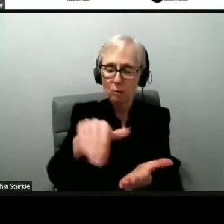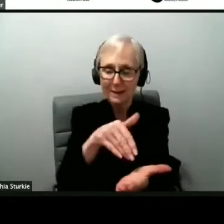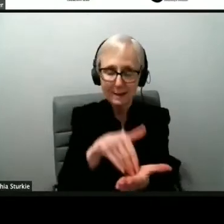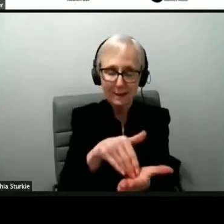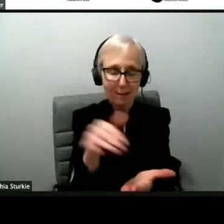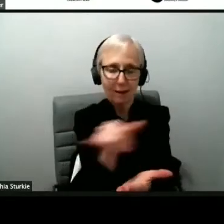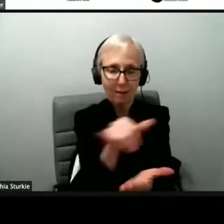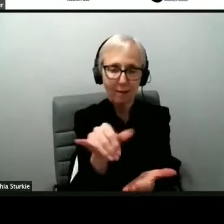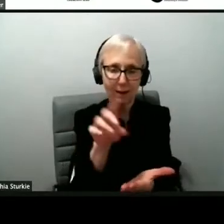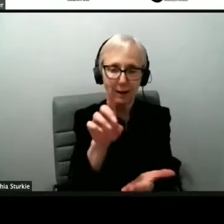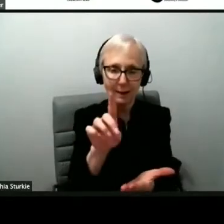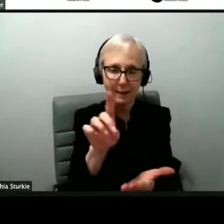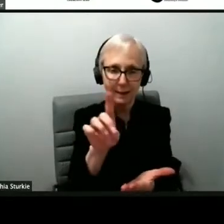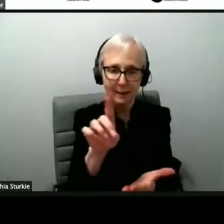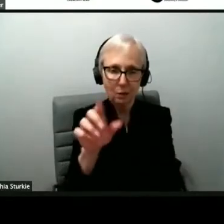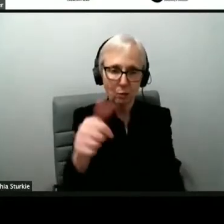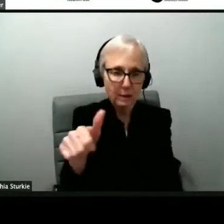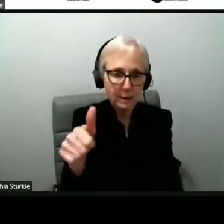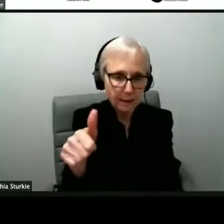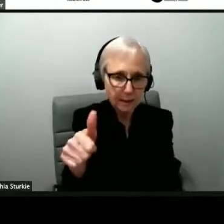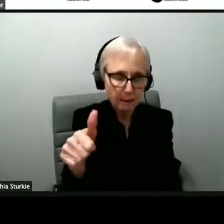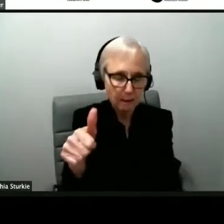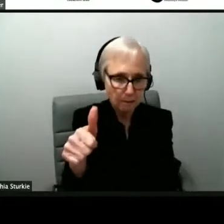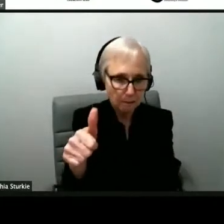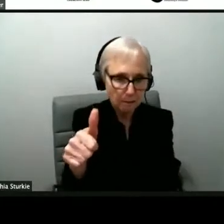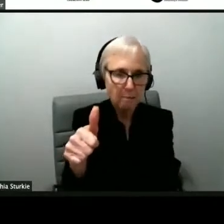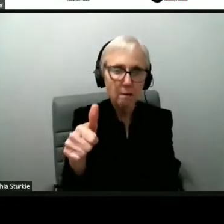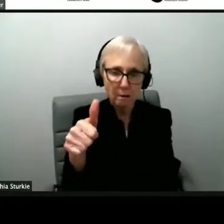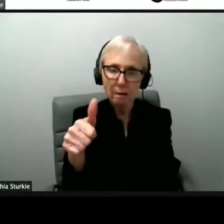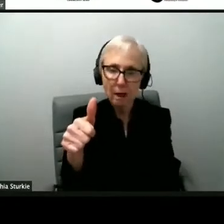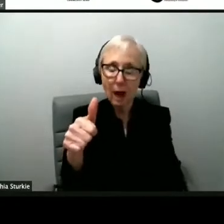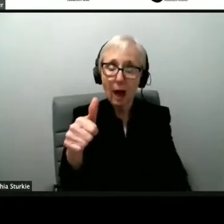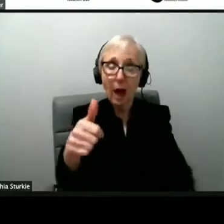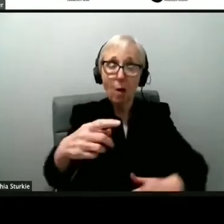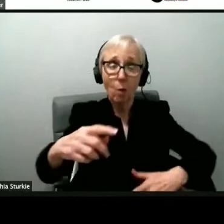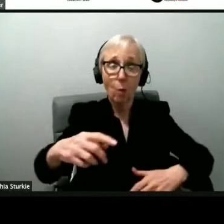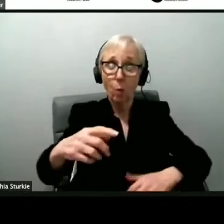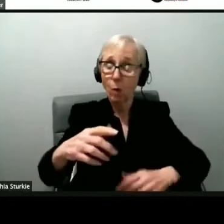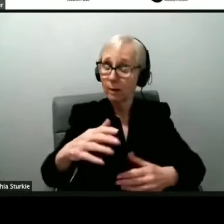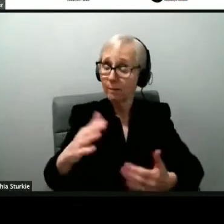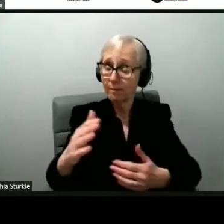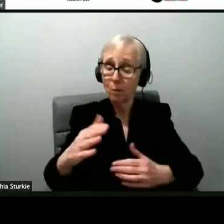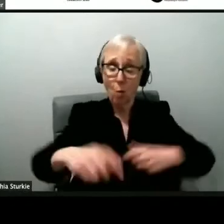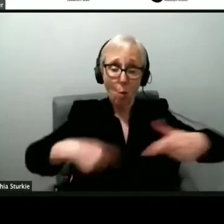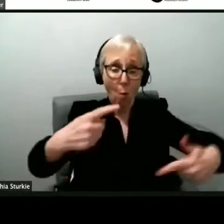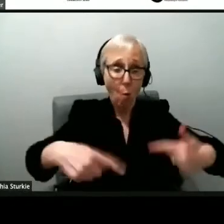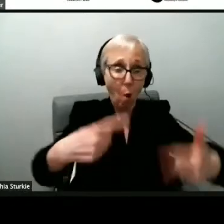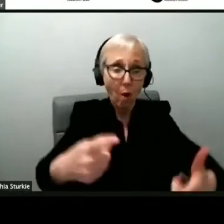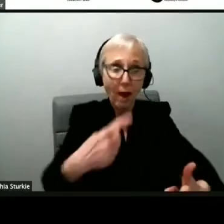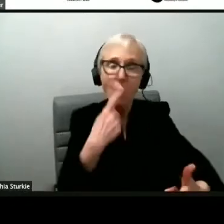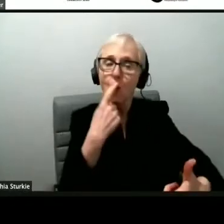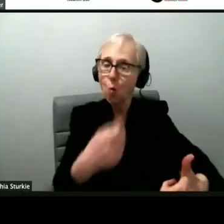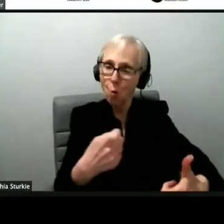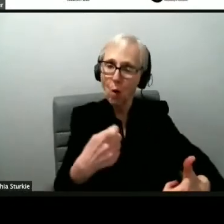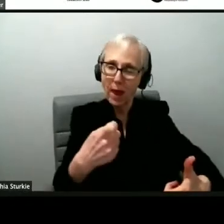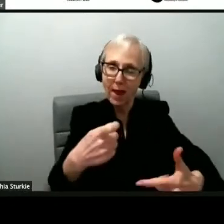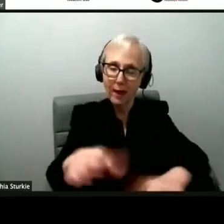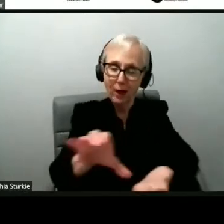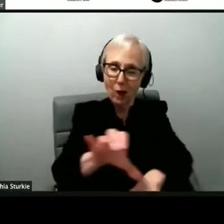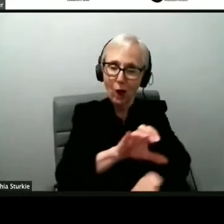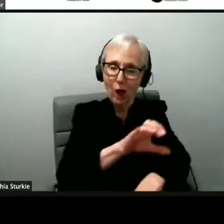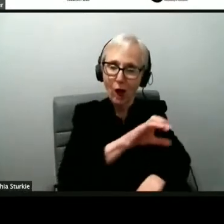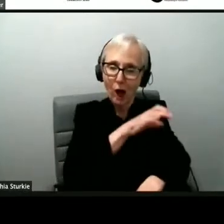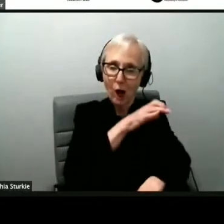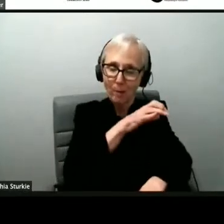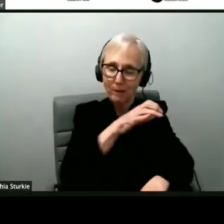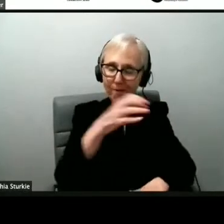that Councilman Perry has for his seniors. I want to roll out the red carpet for our seniors because they are the ones who laid down the groundwork for us to